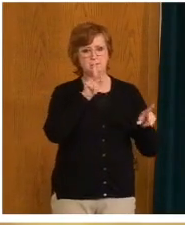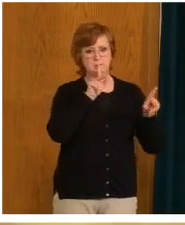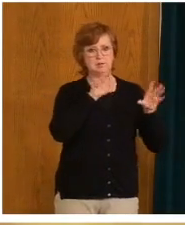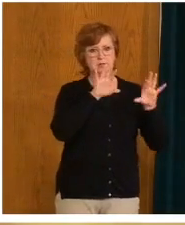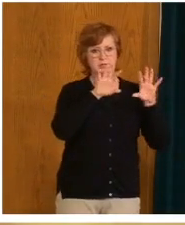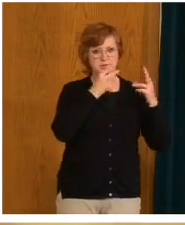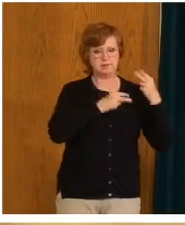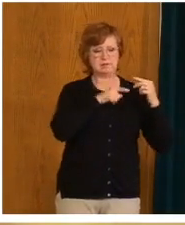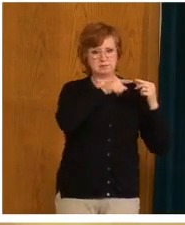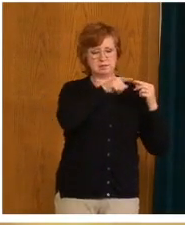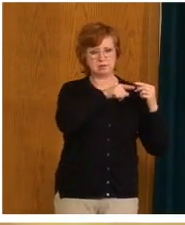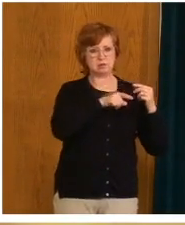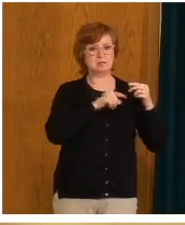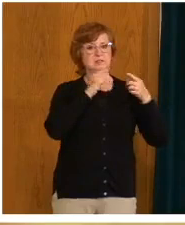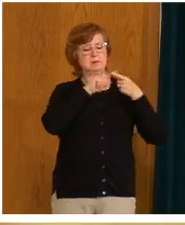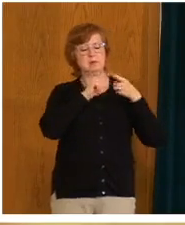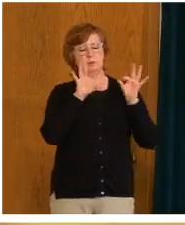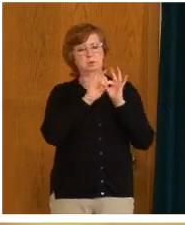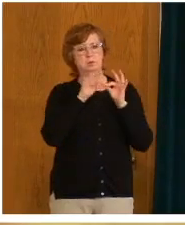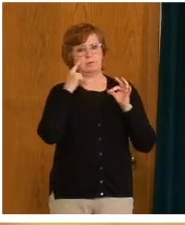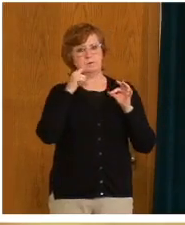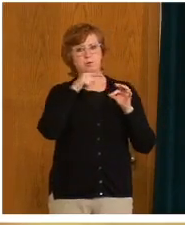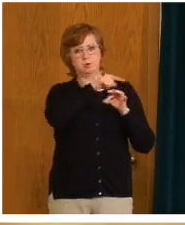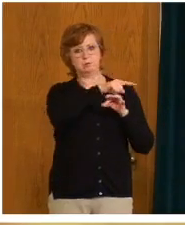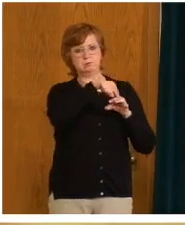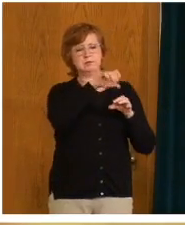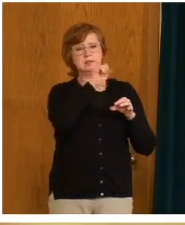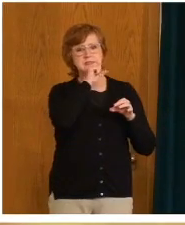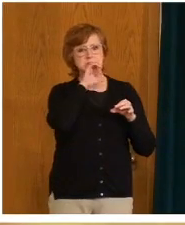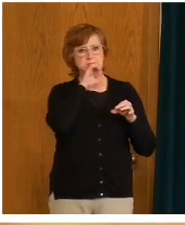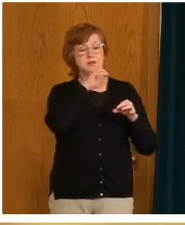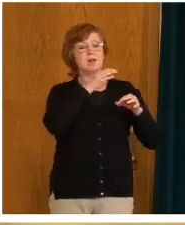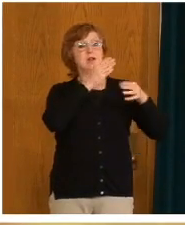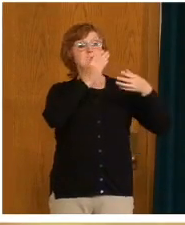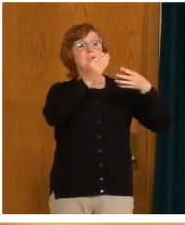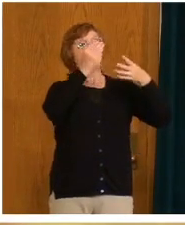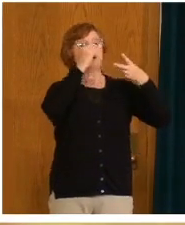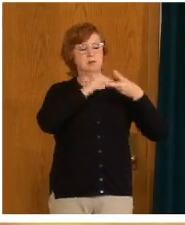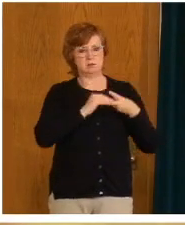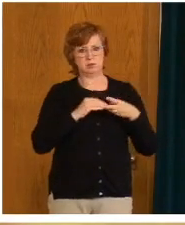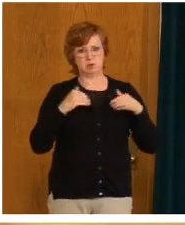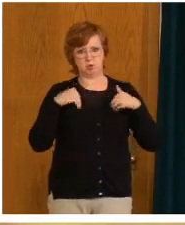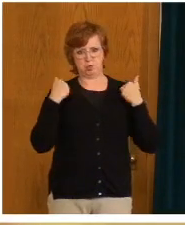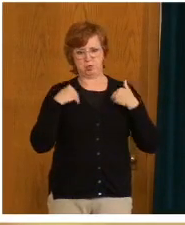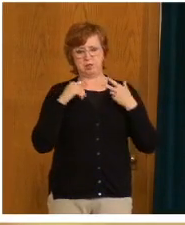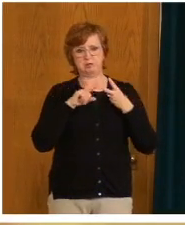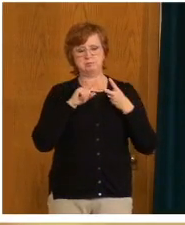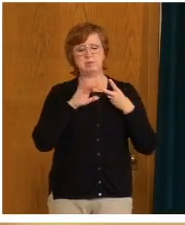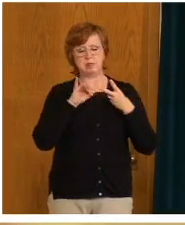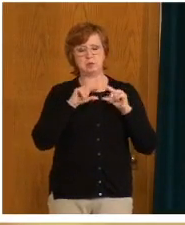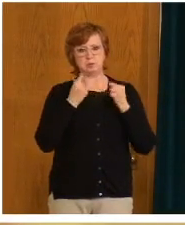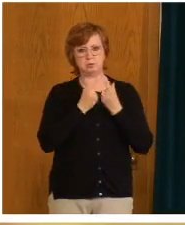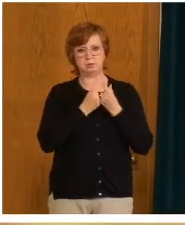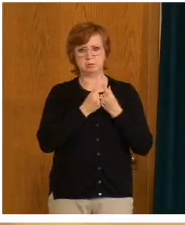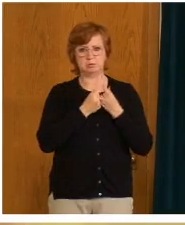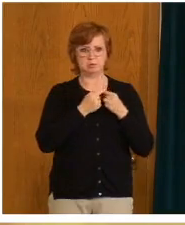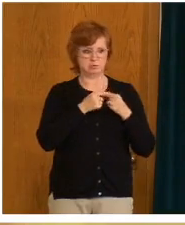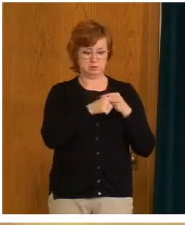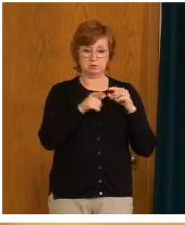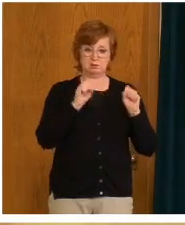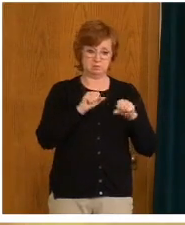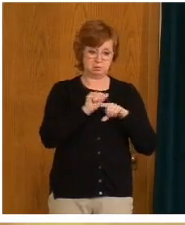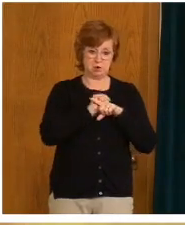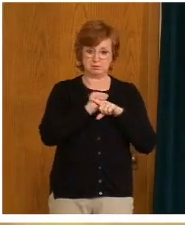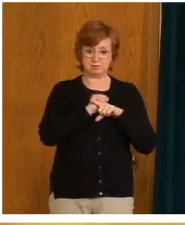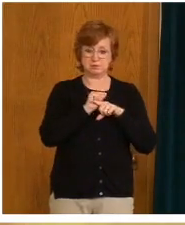say a close second to that certainly is for our youth to be able to not only practice in groups of